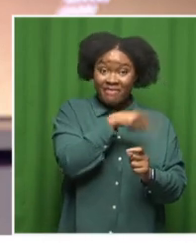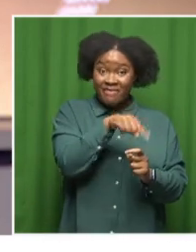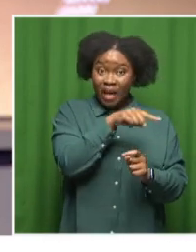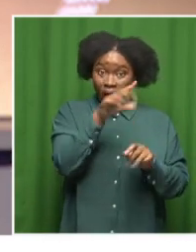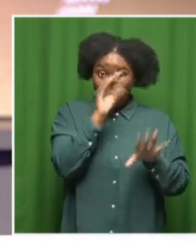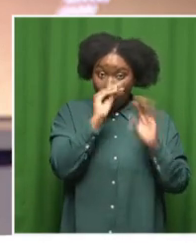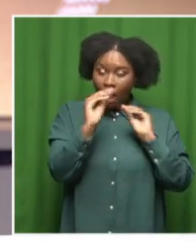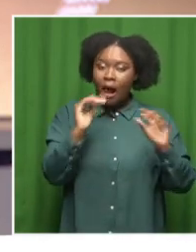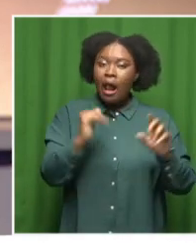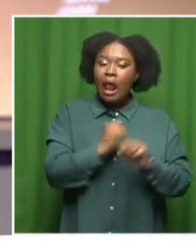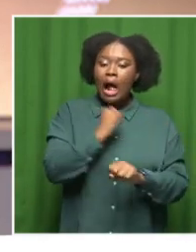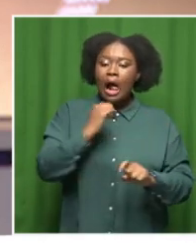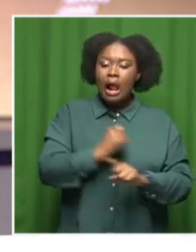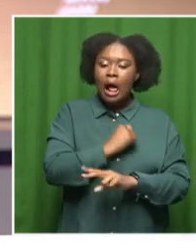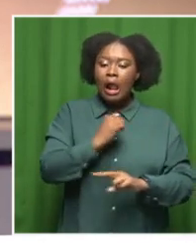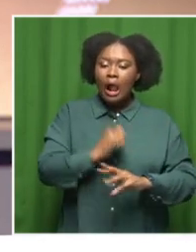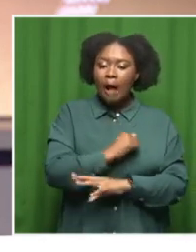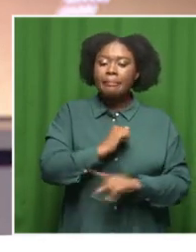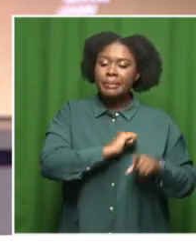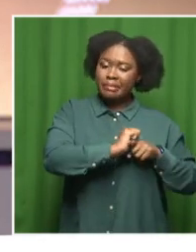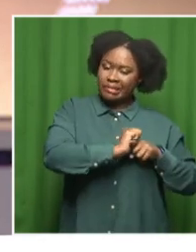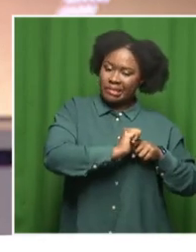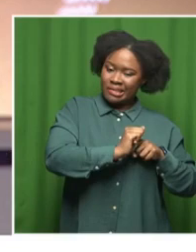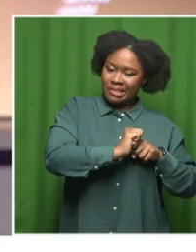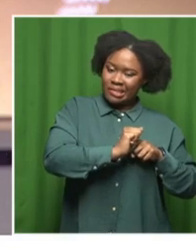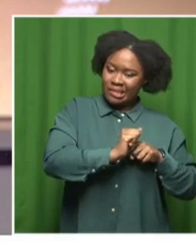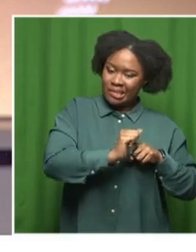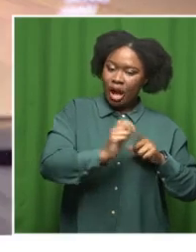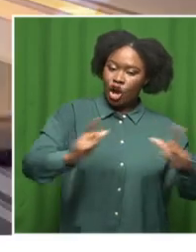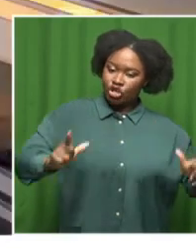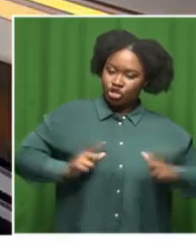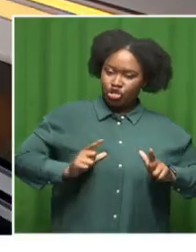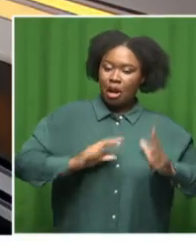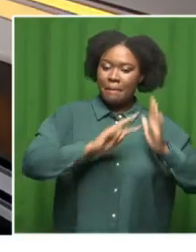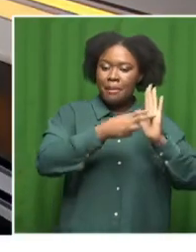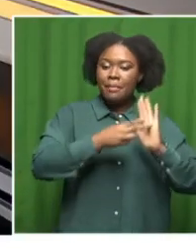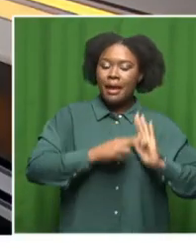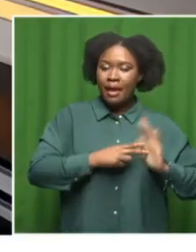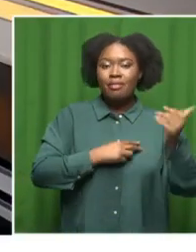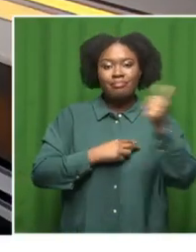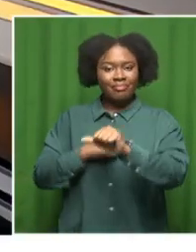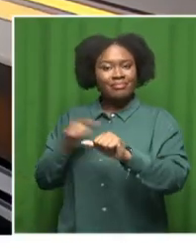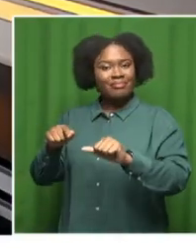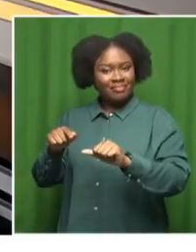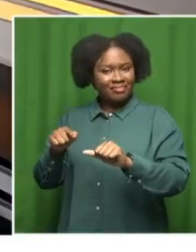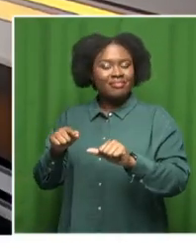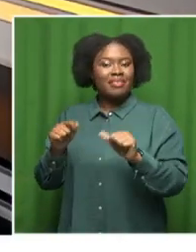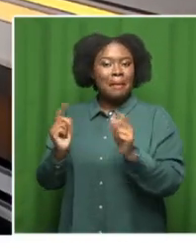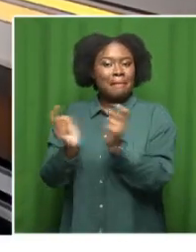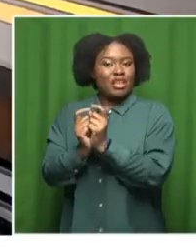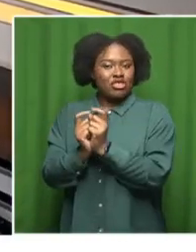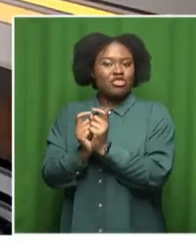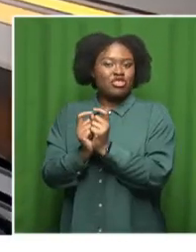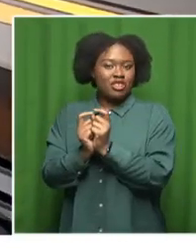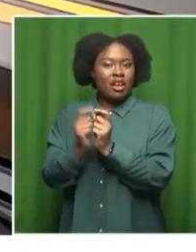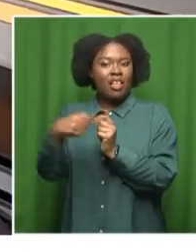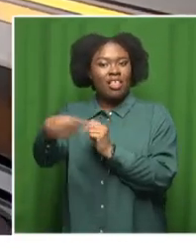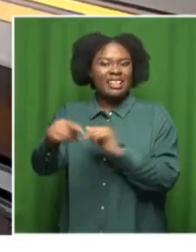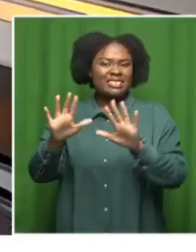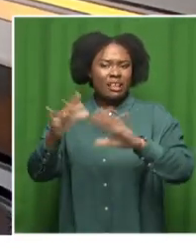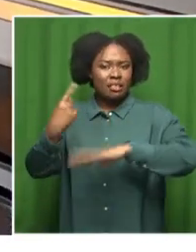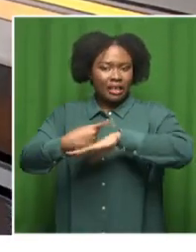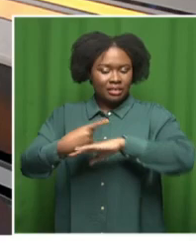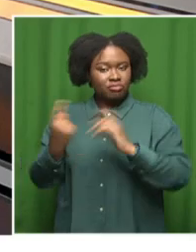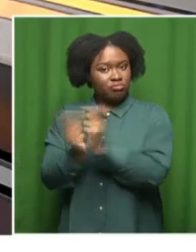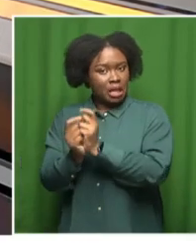situation would have been preparing and leading that side towards that first match that they'll be playing in 10 days' time. The only thing really that is out